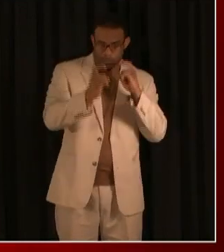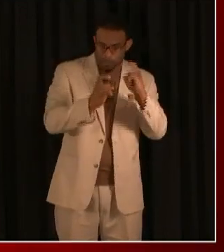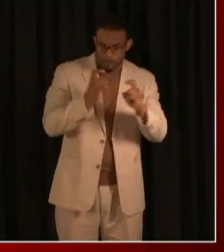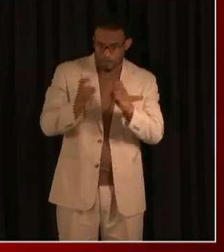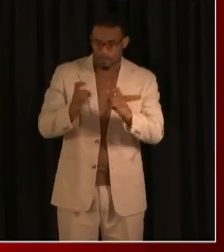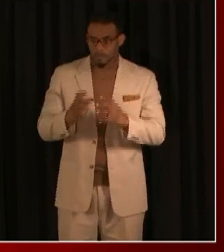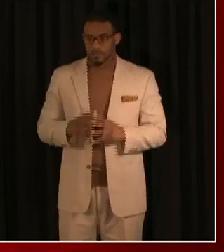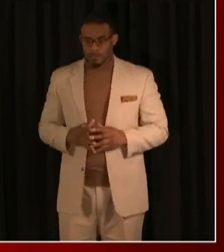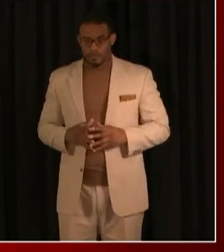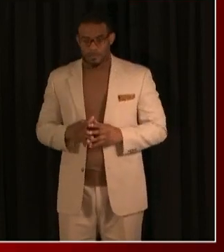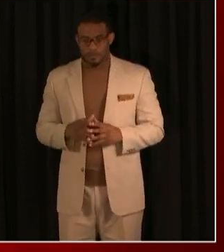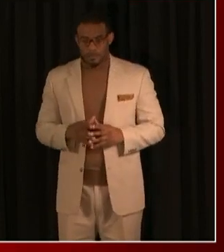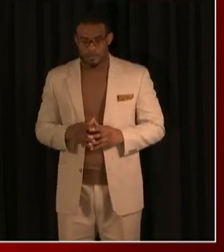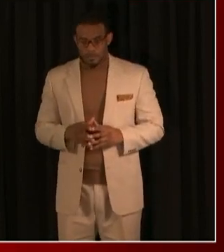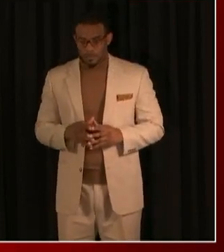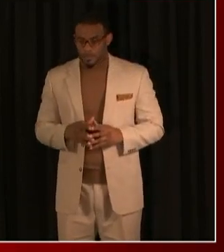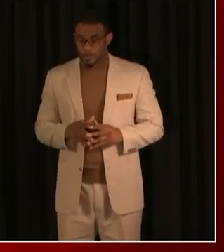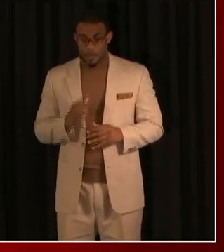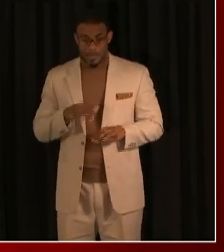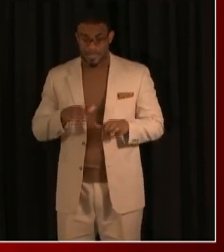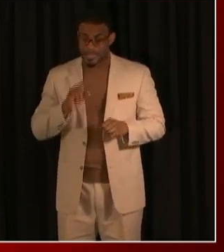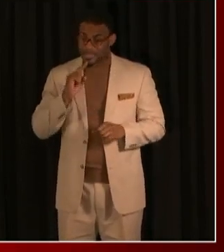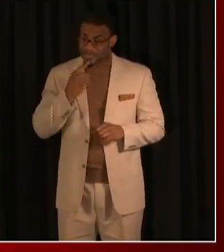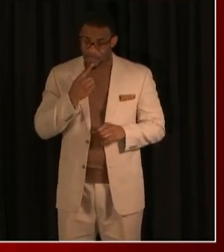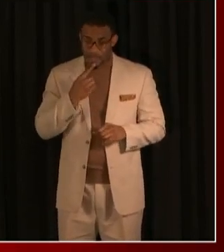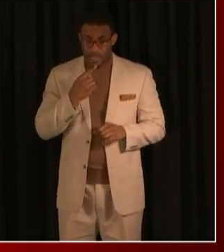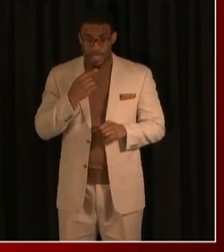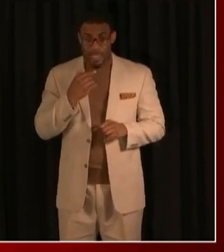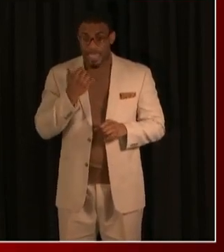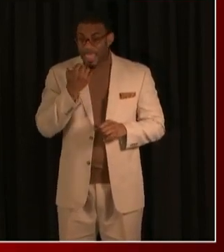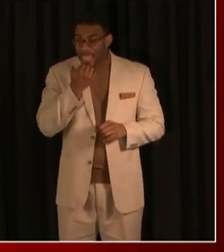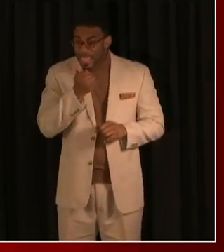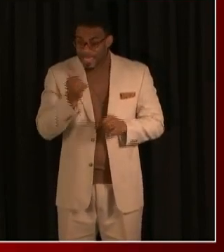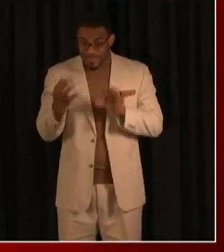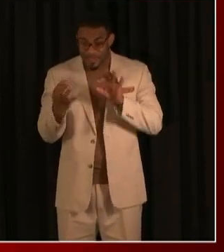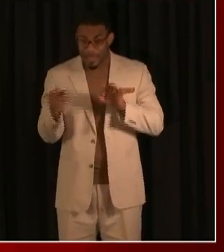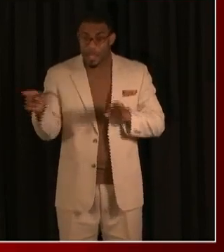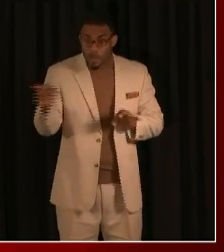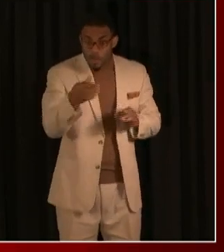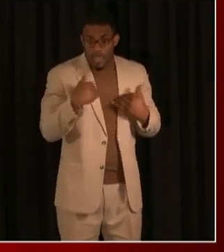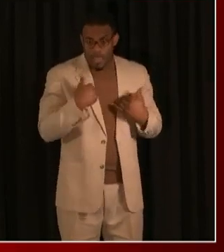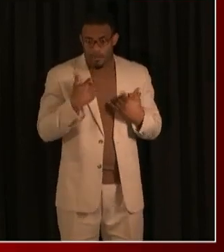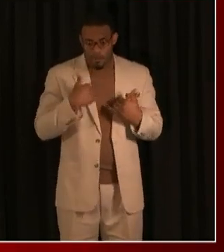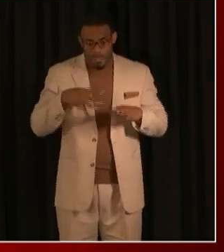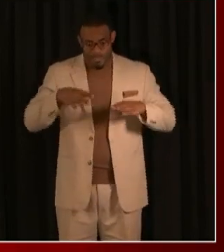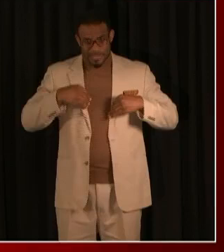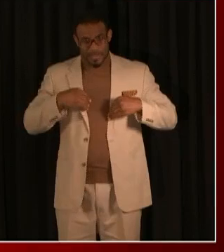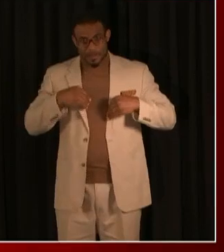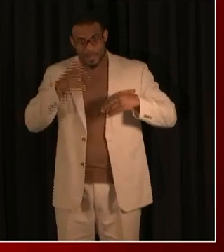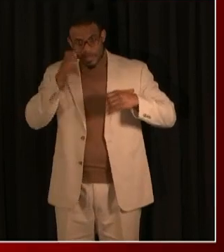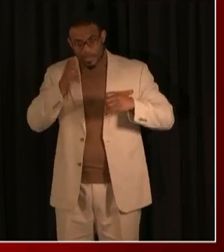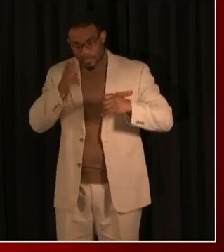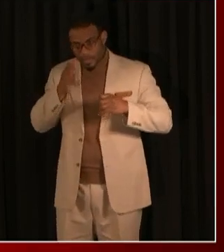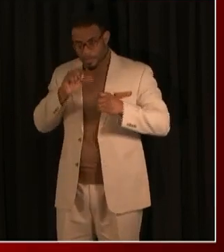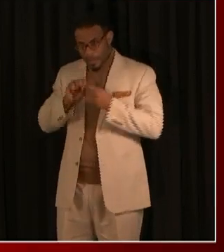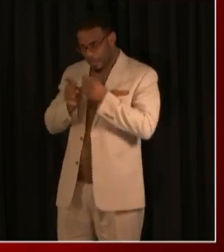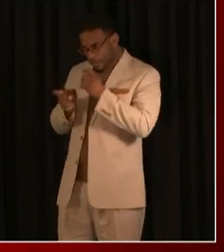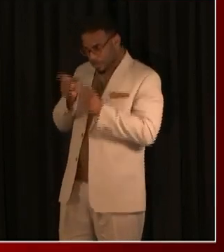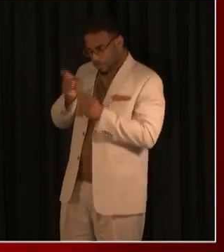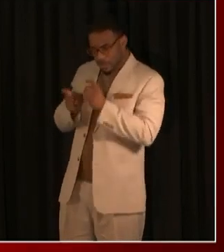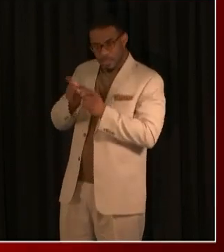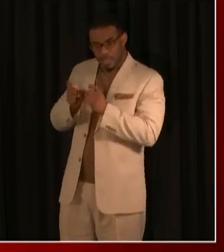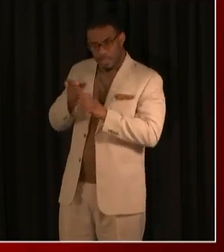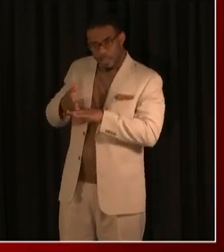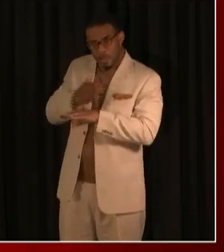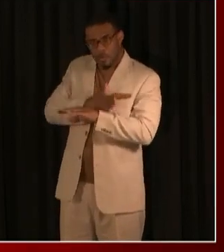forums are also helpful. We take every feedback and comments and see how we can adjustments